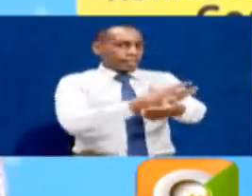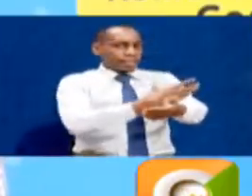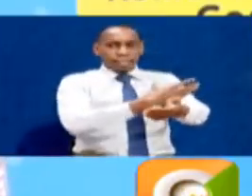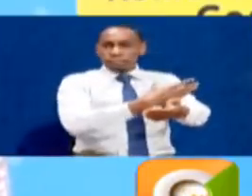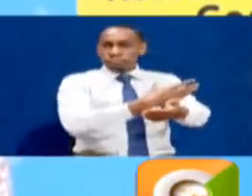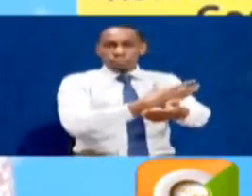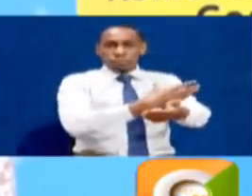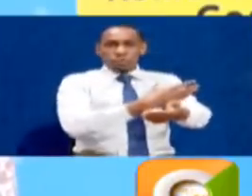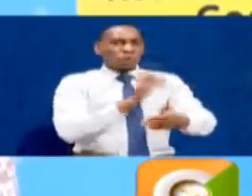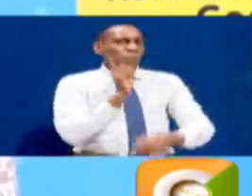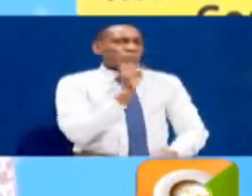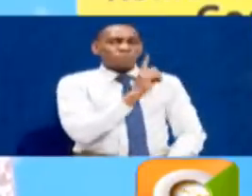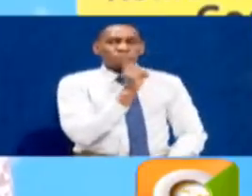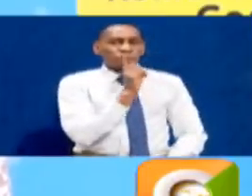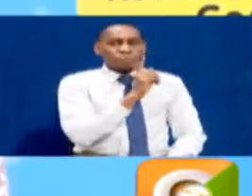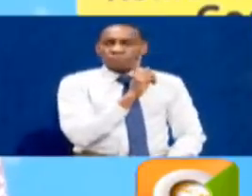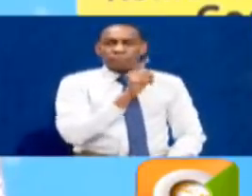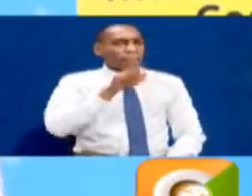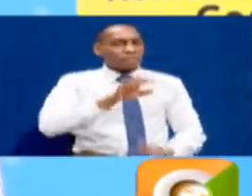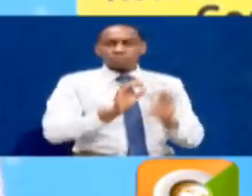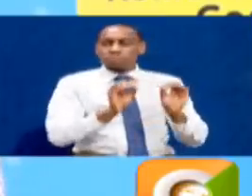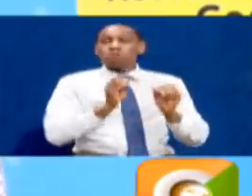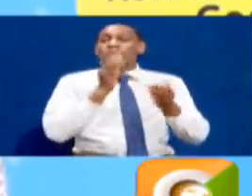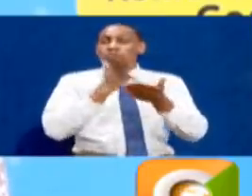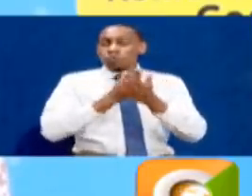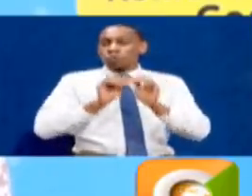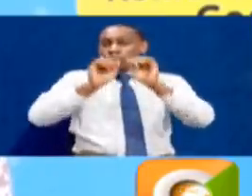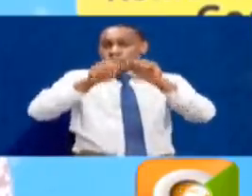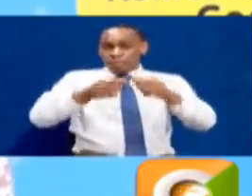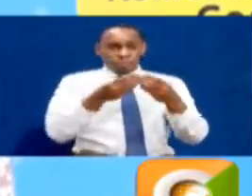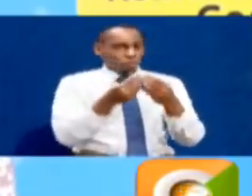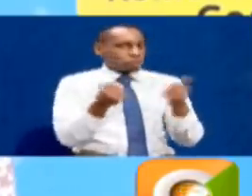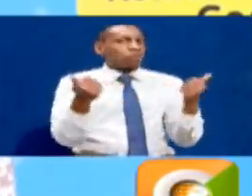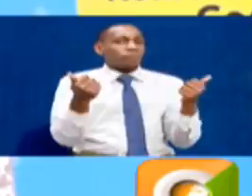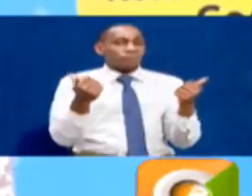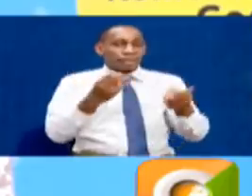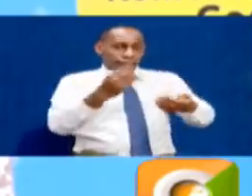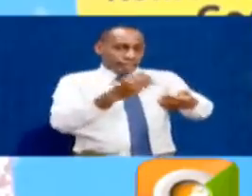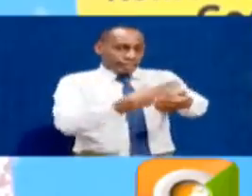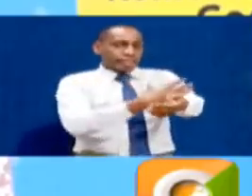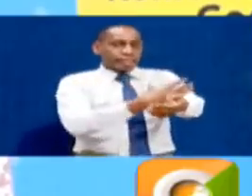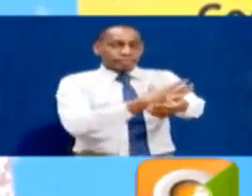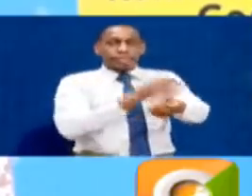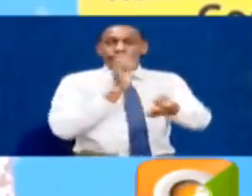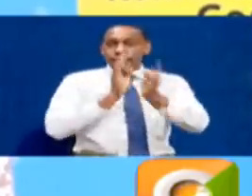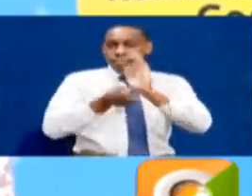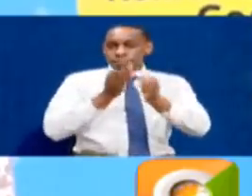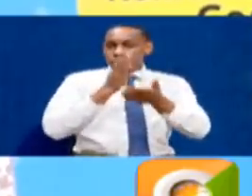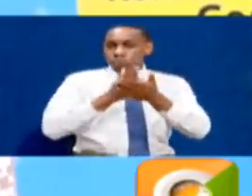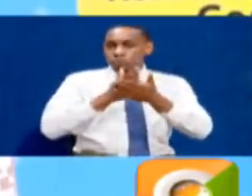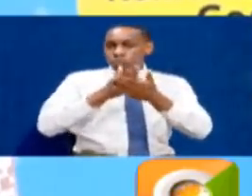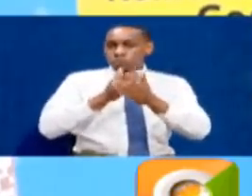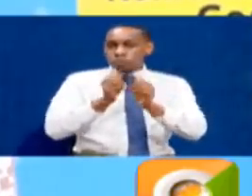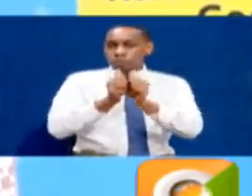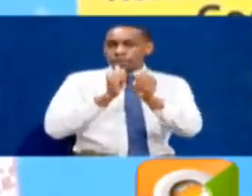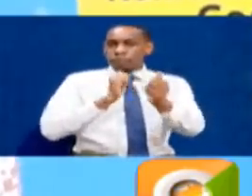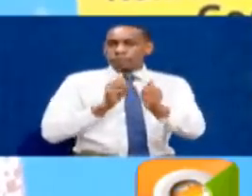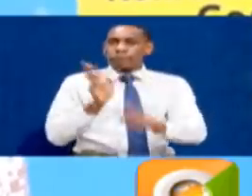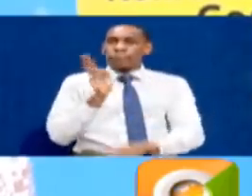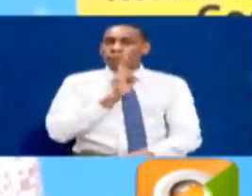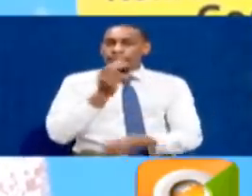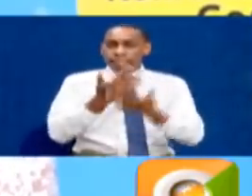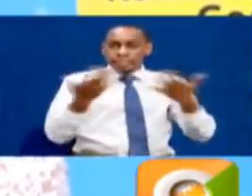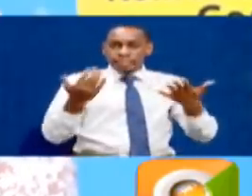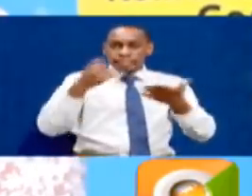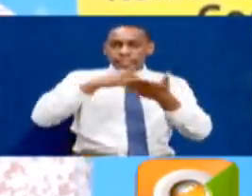all gloom and doom, and that indeed we can overcome cancer if we avoid risk factors